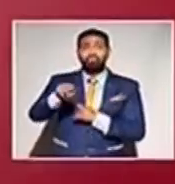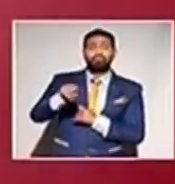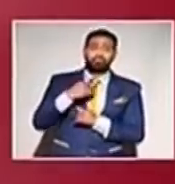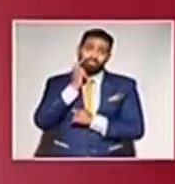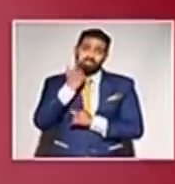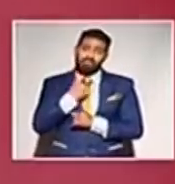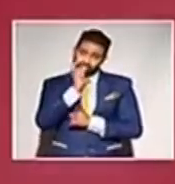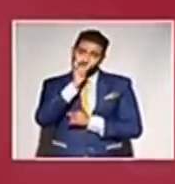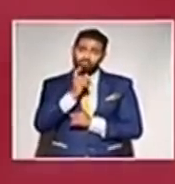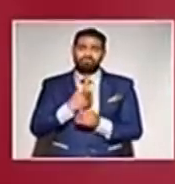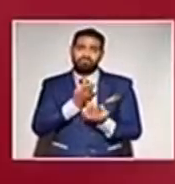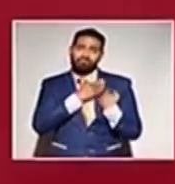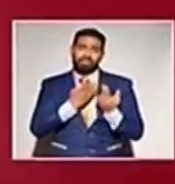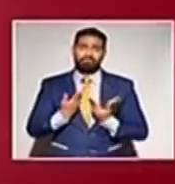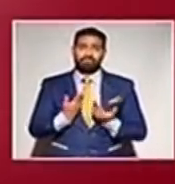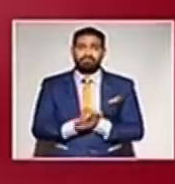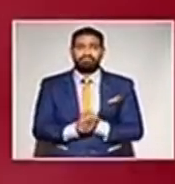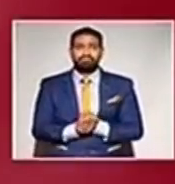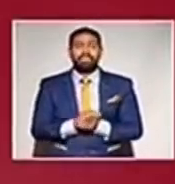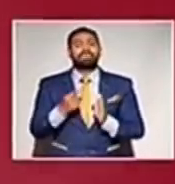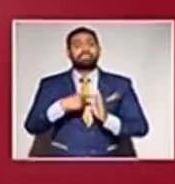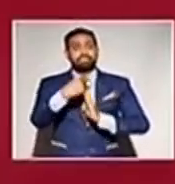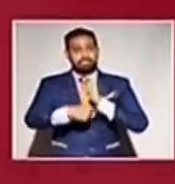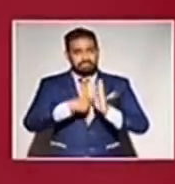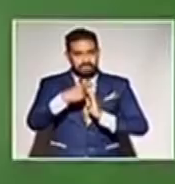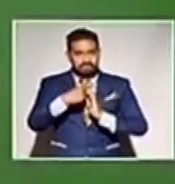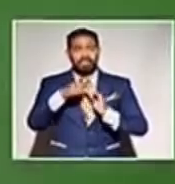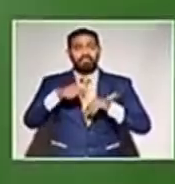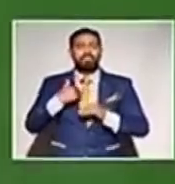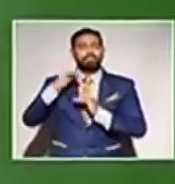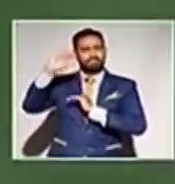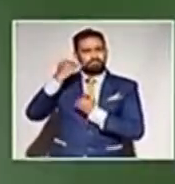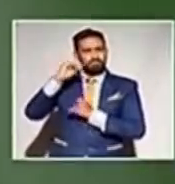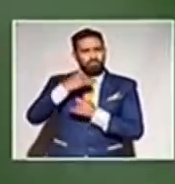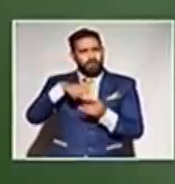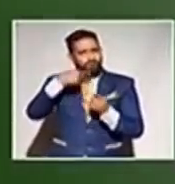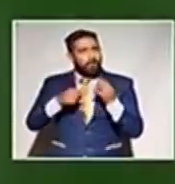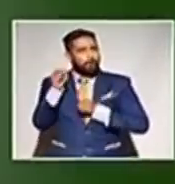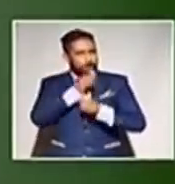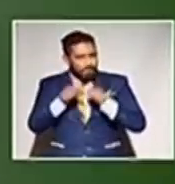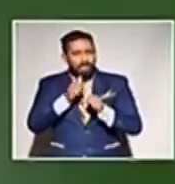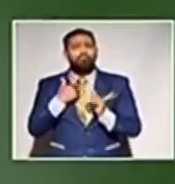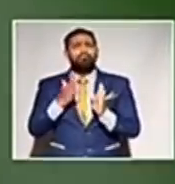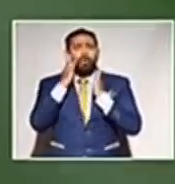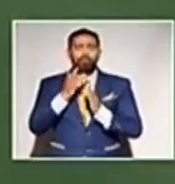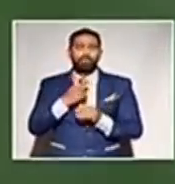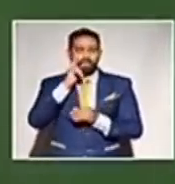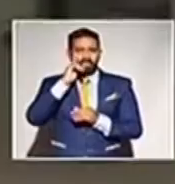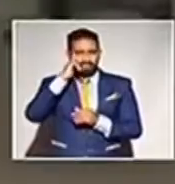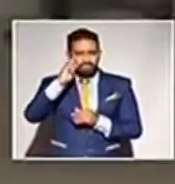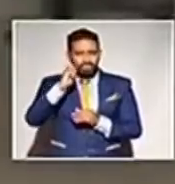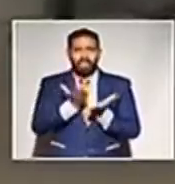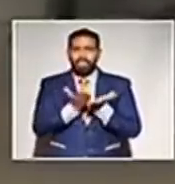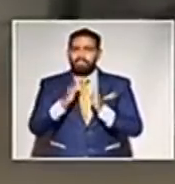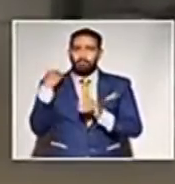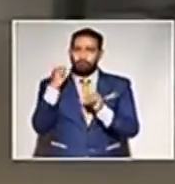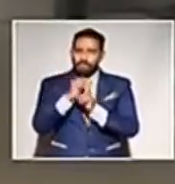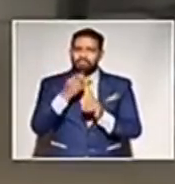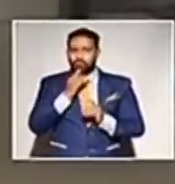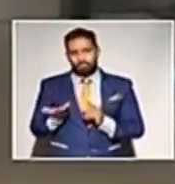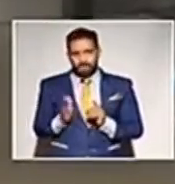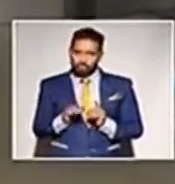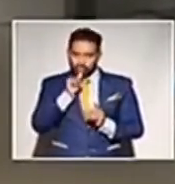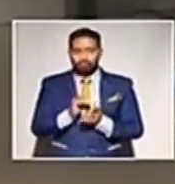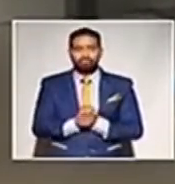Sri Lanka imports many essential medicines from China, India, Pakistan and Bangladesh. The Health Ministry's Medical